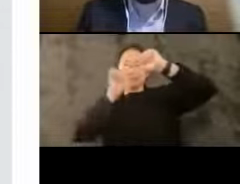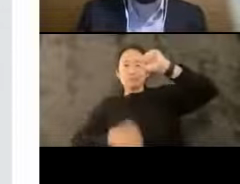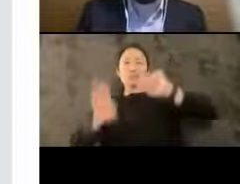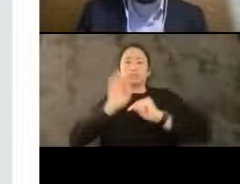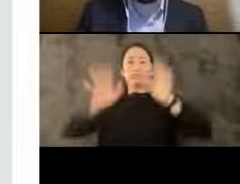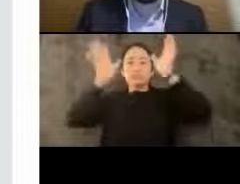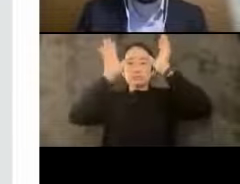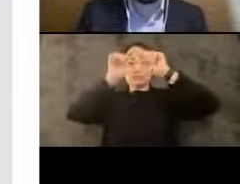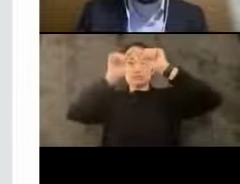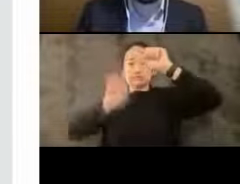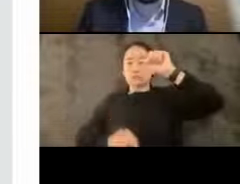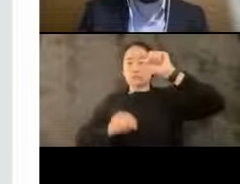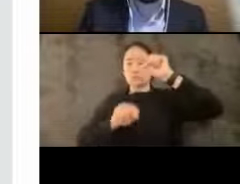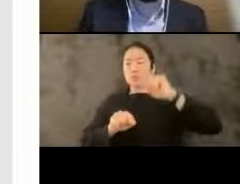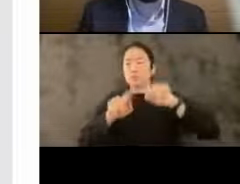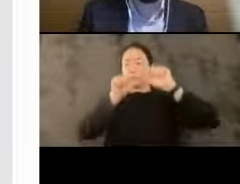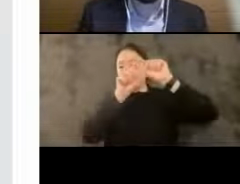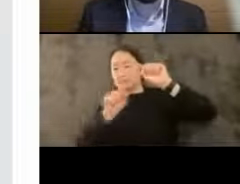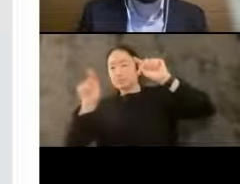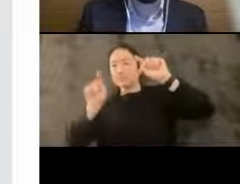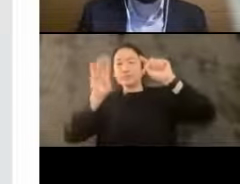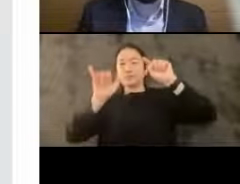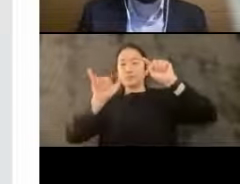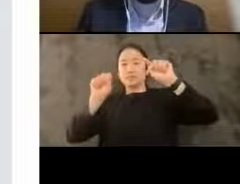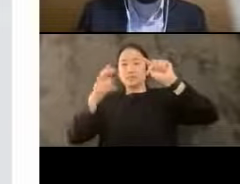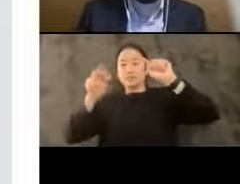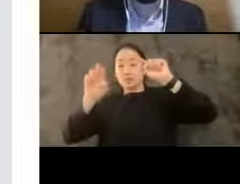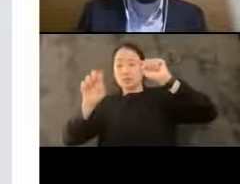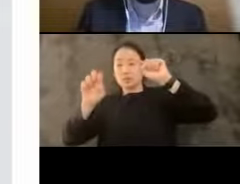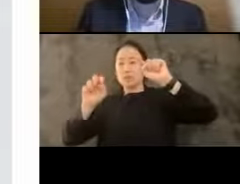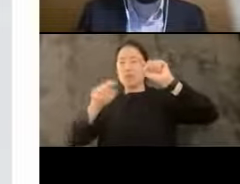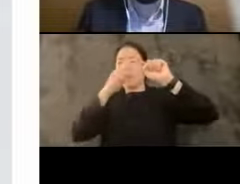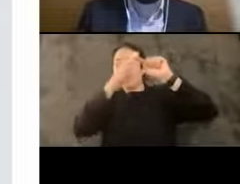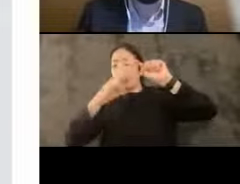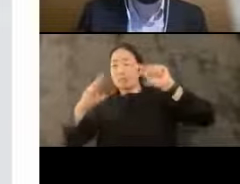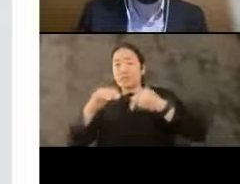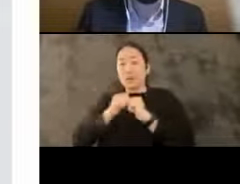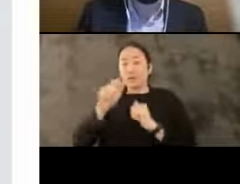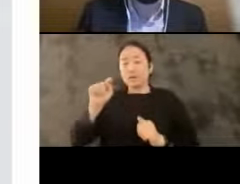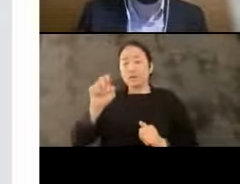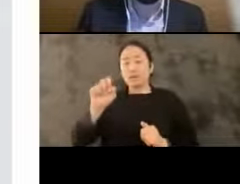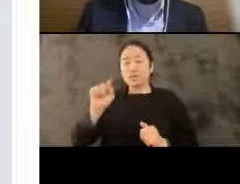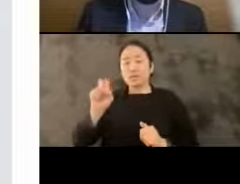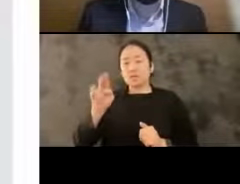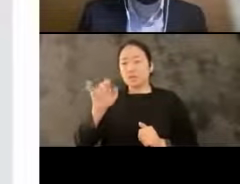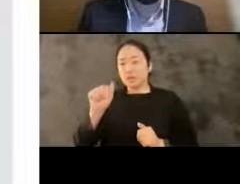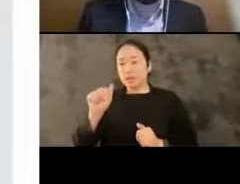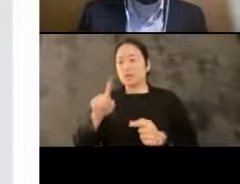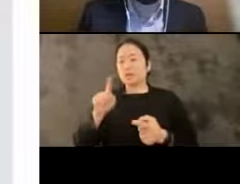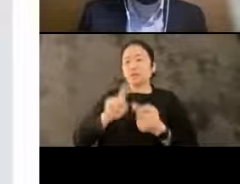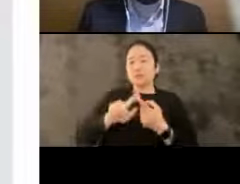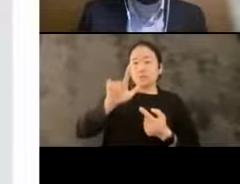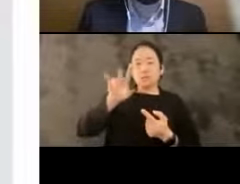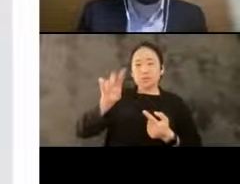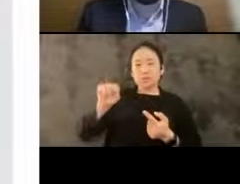to Bay Shore, along Teutonia, connecting to 27th Street, all the way down